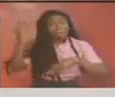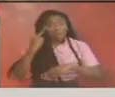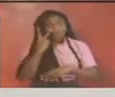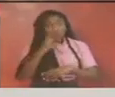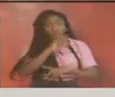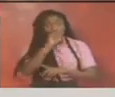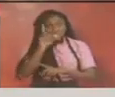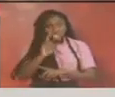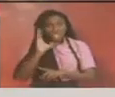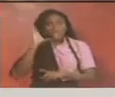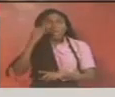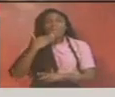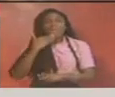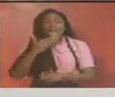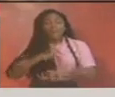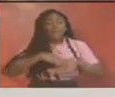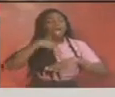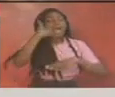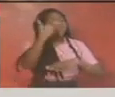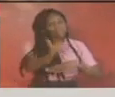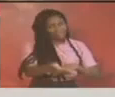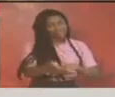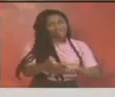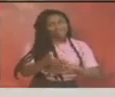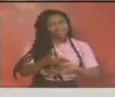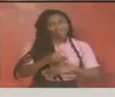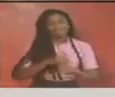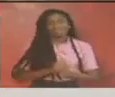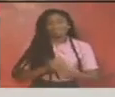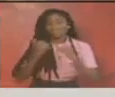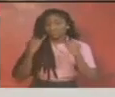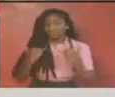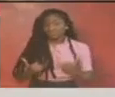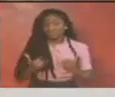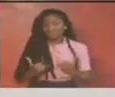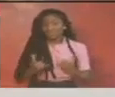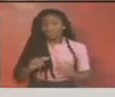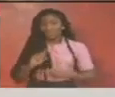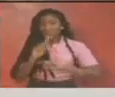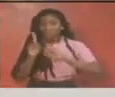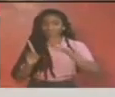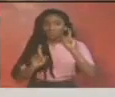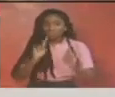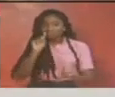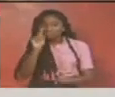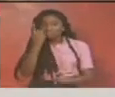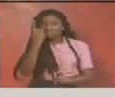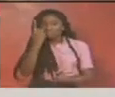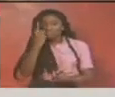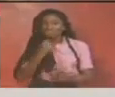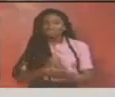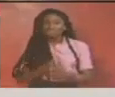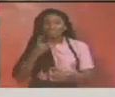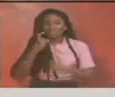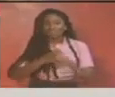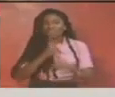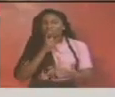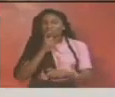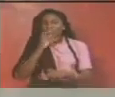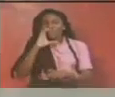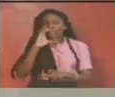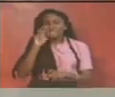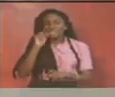back to you once we have time. And we begin with questions from CNC3 Guardian Media Limited.